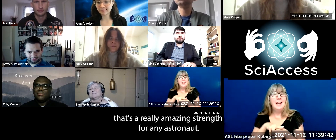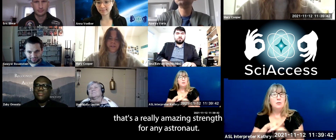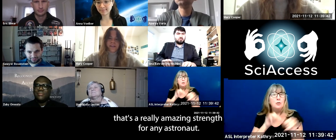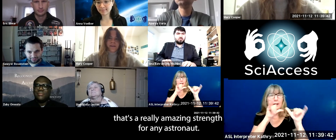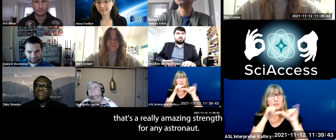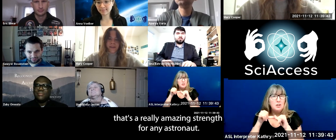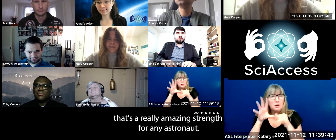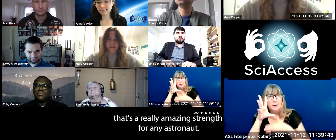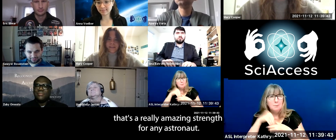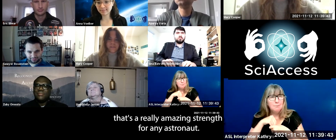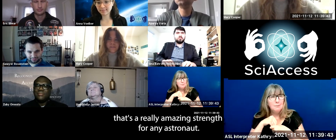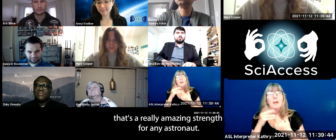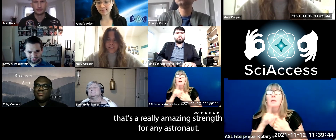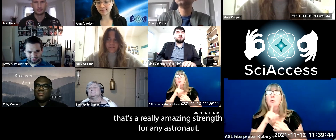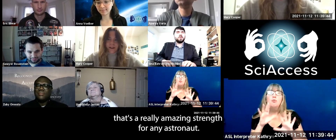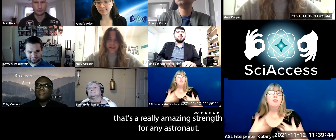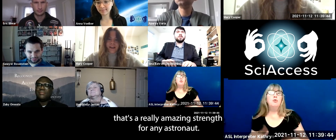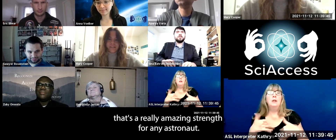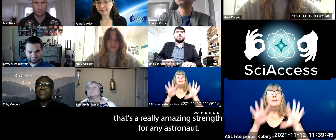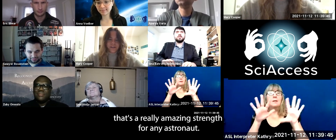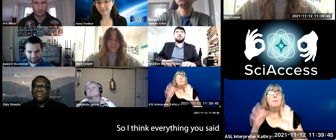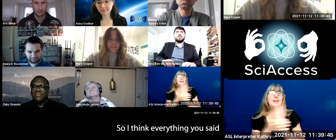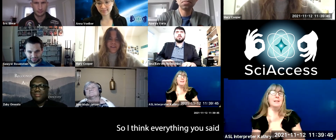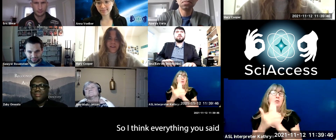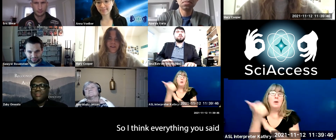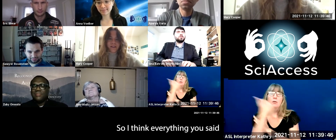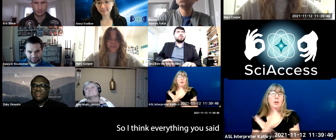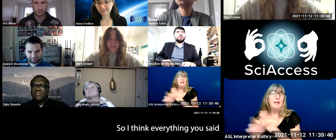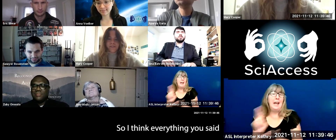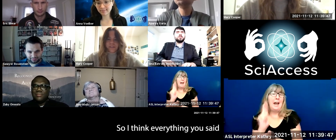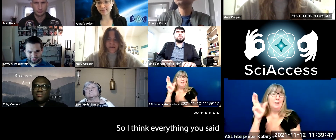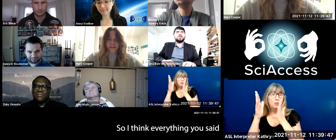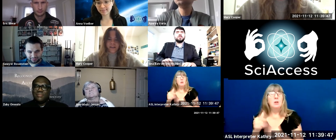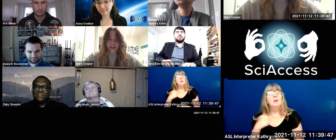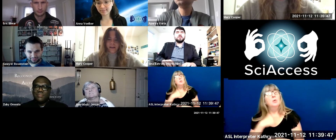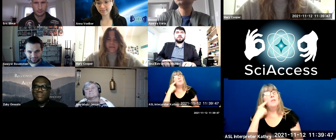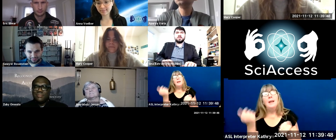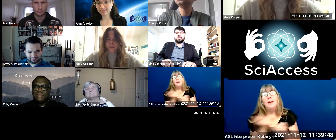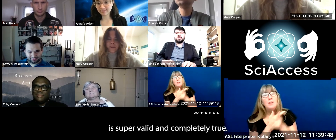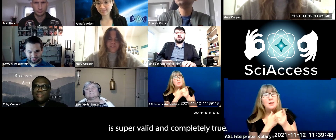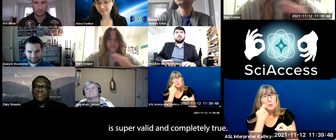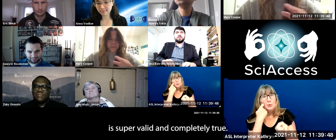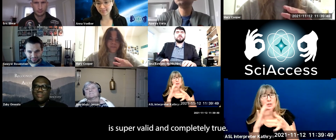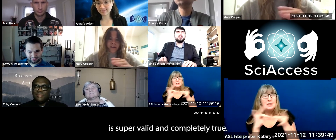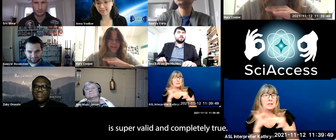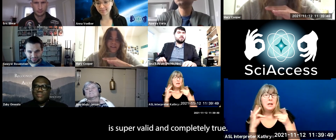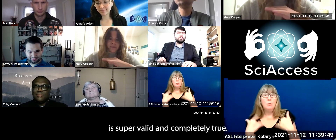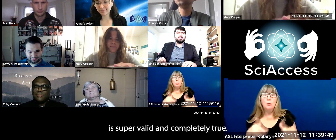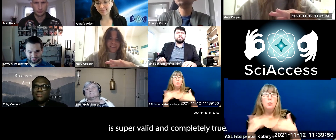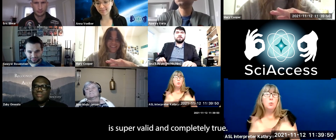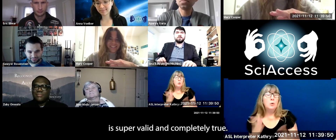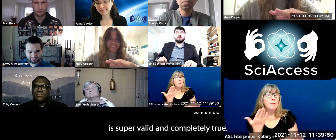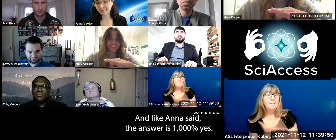a really amazing strength for any astronaut. So I think everything you said is super valid